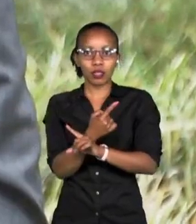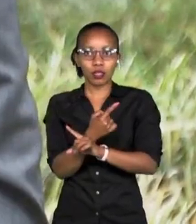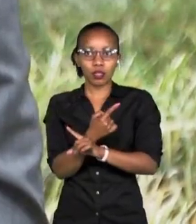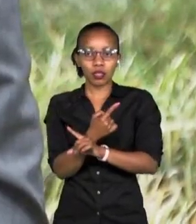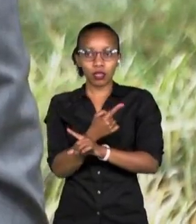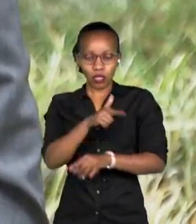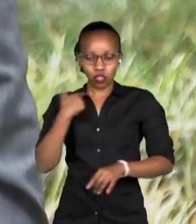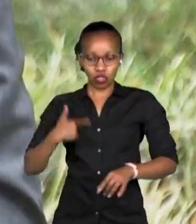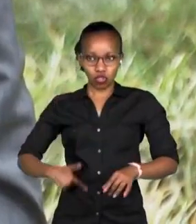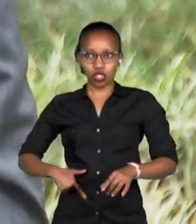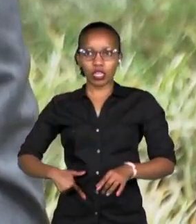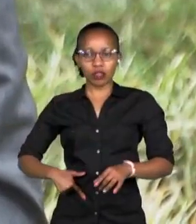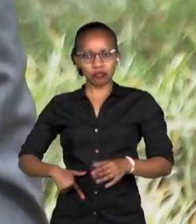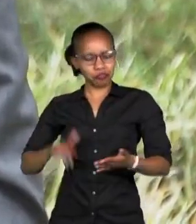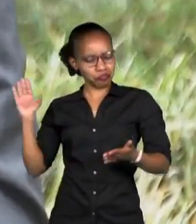China has